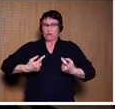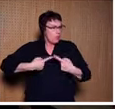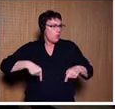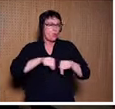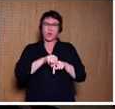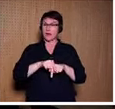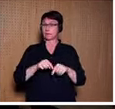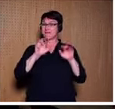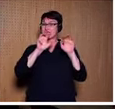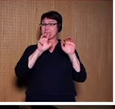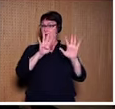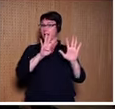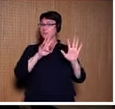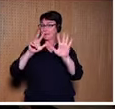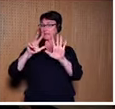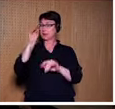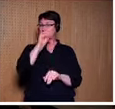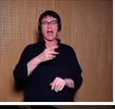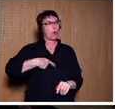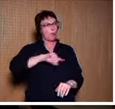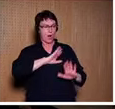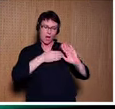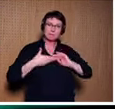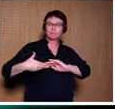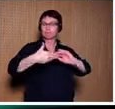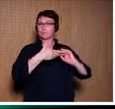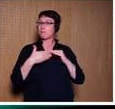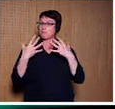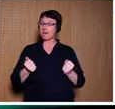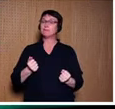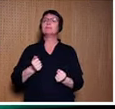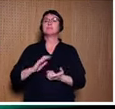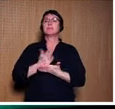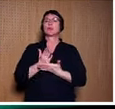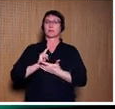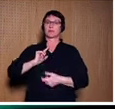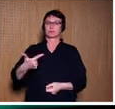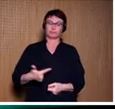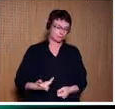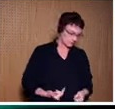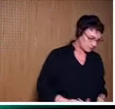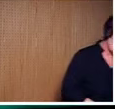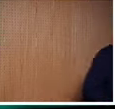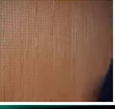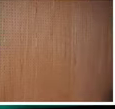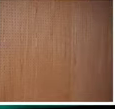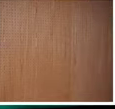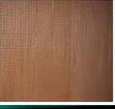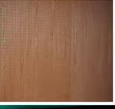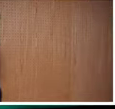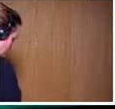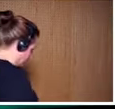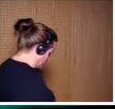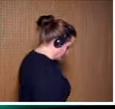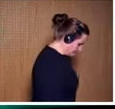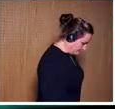The 98% that we have in common should be leveraged to get to 100%. And we need to